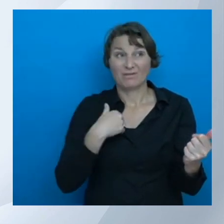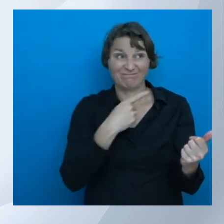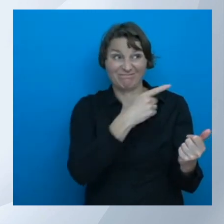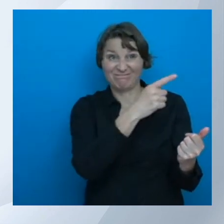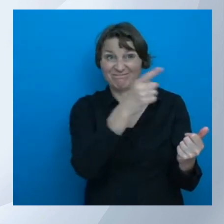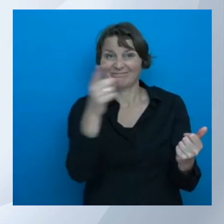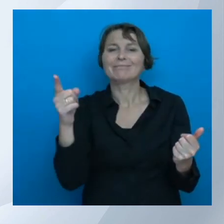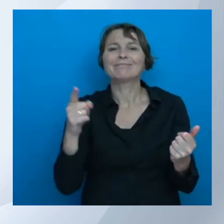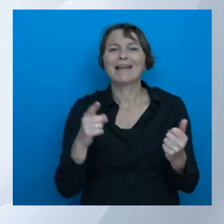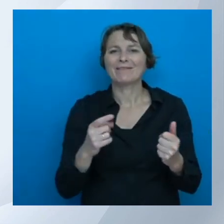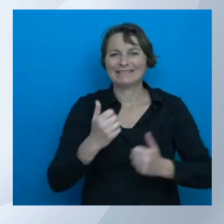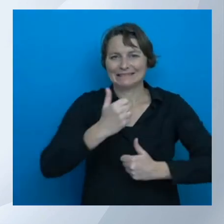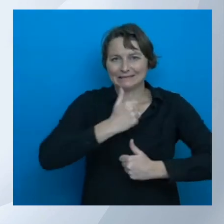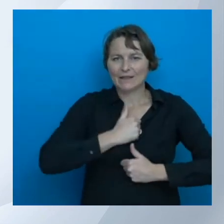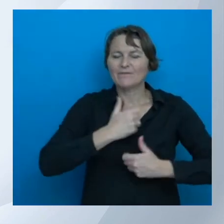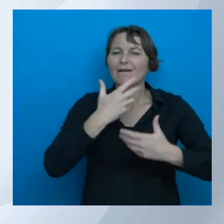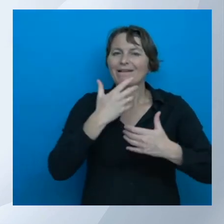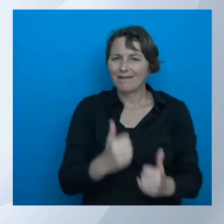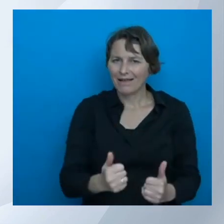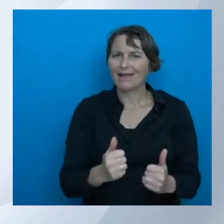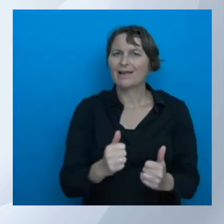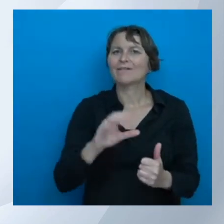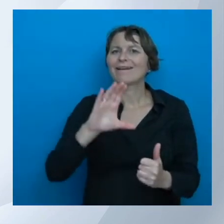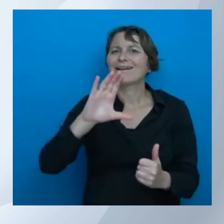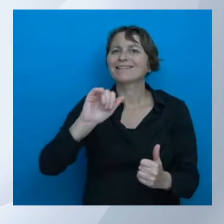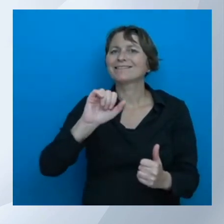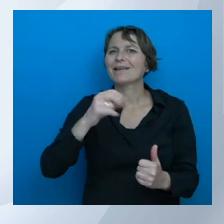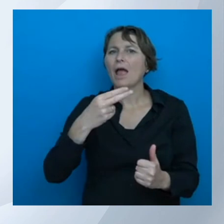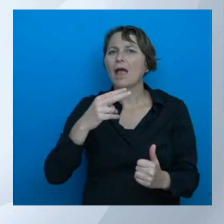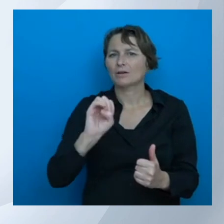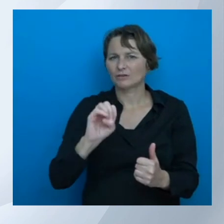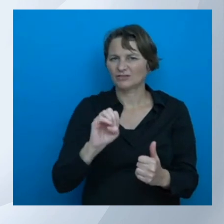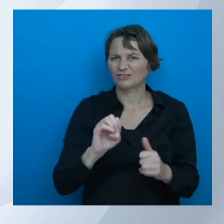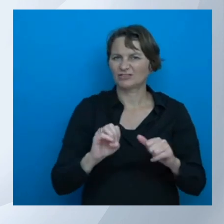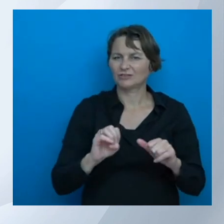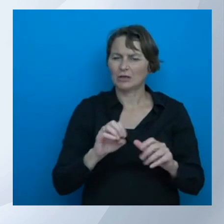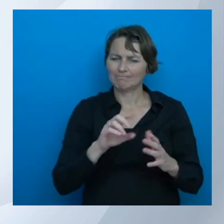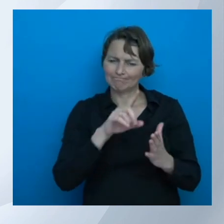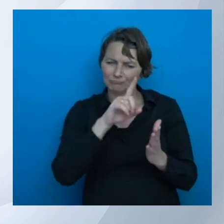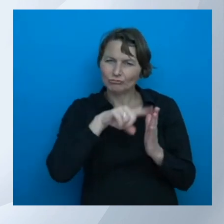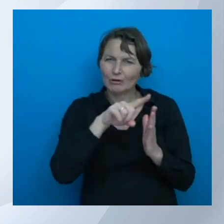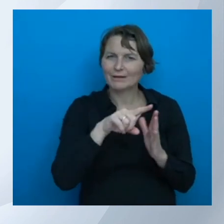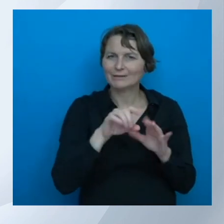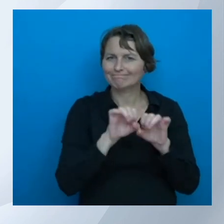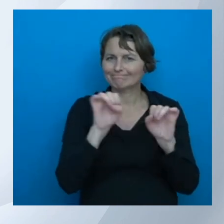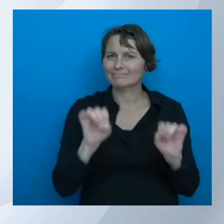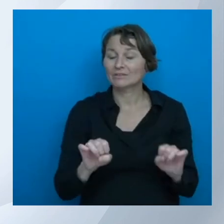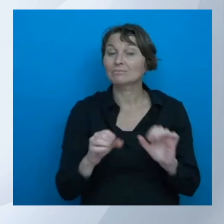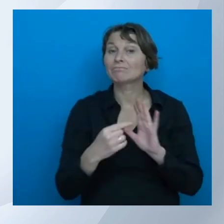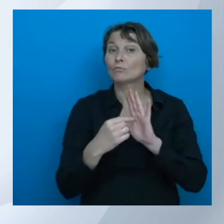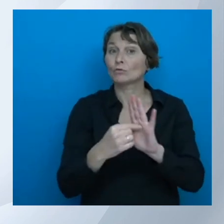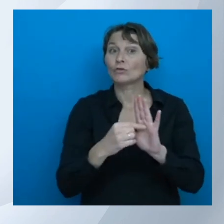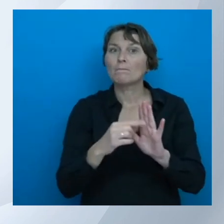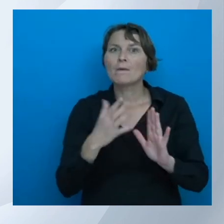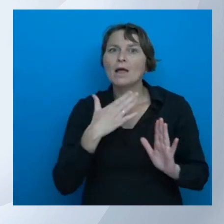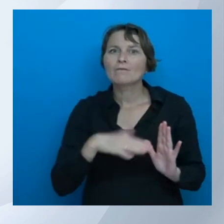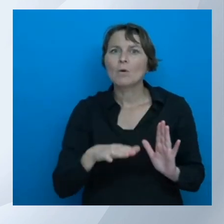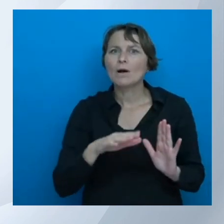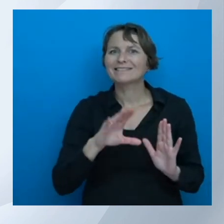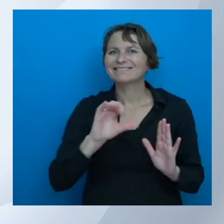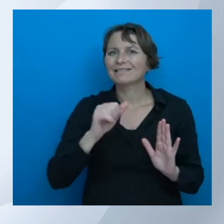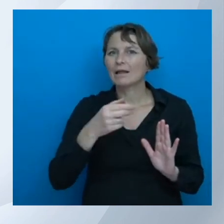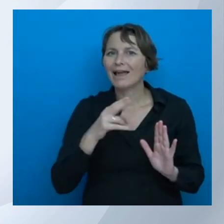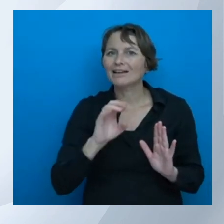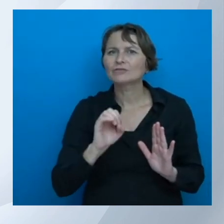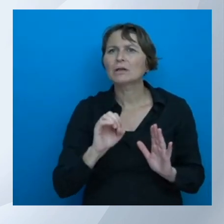validation mechanism, some cache event handlers, if you will, so that when caches need to be purged on remote